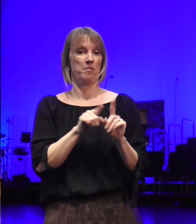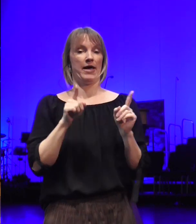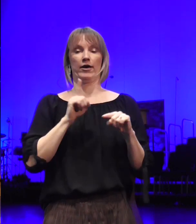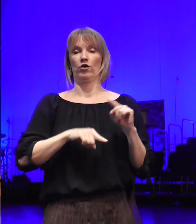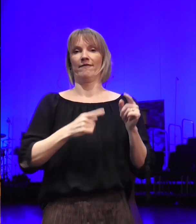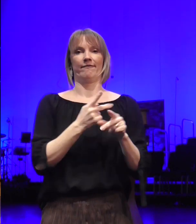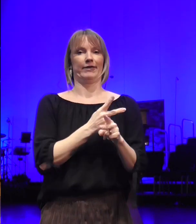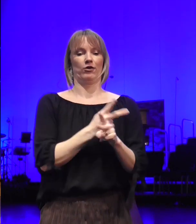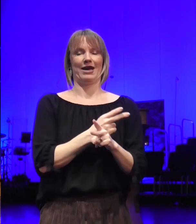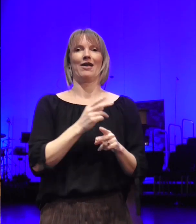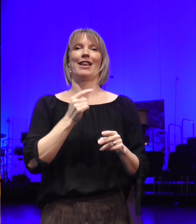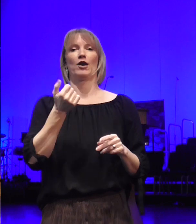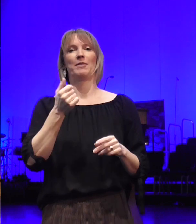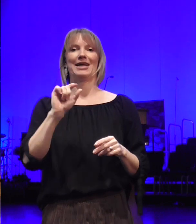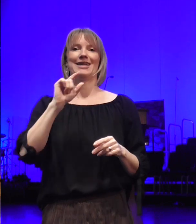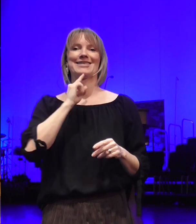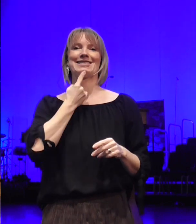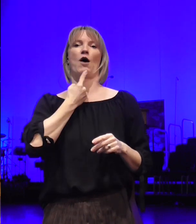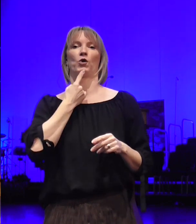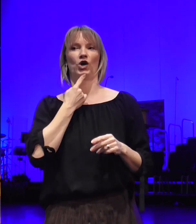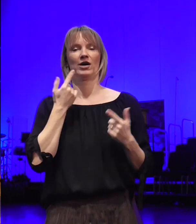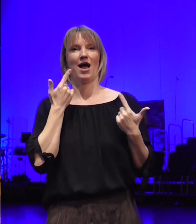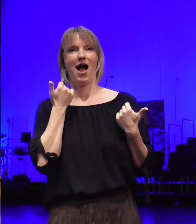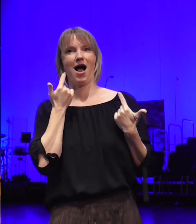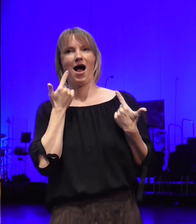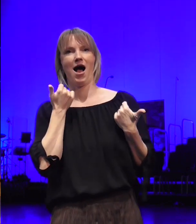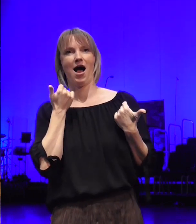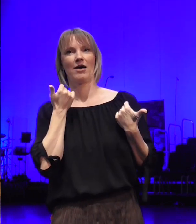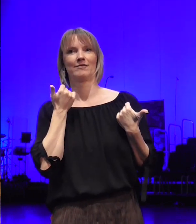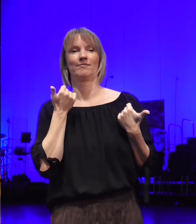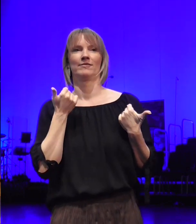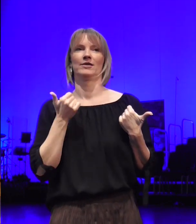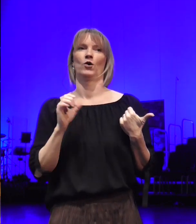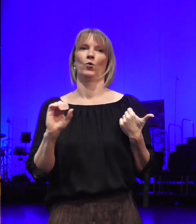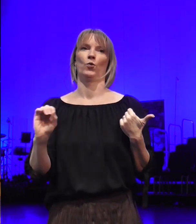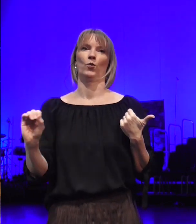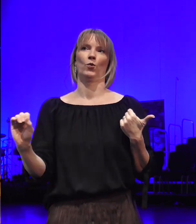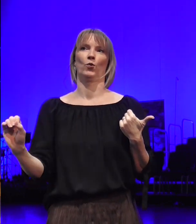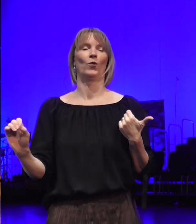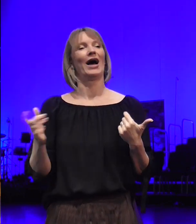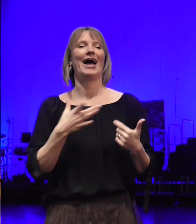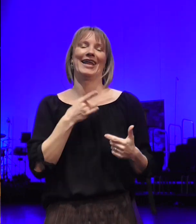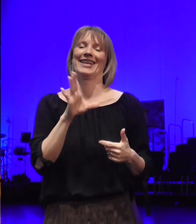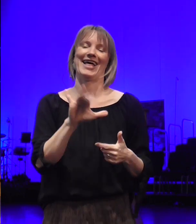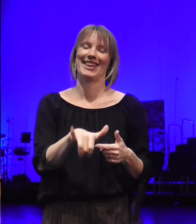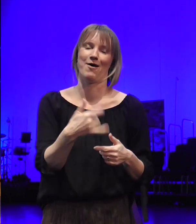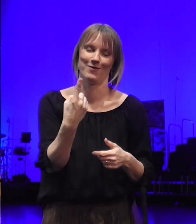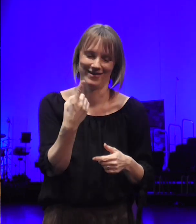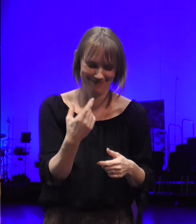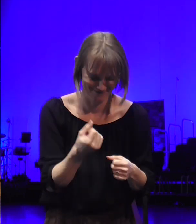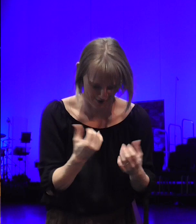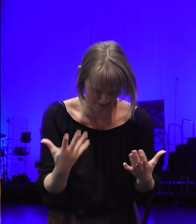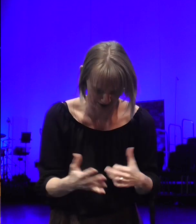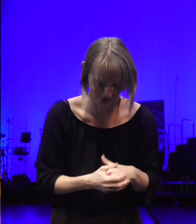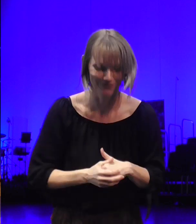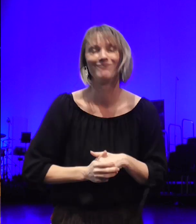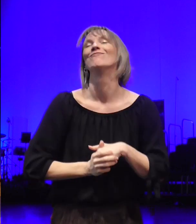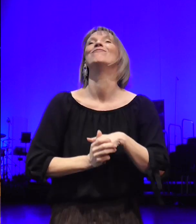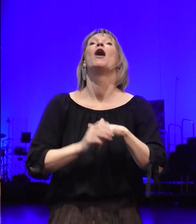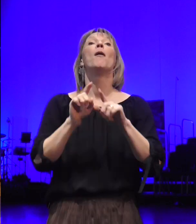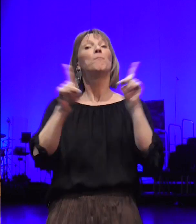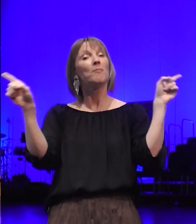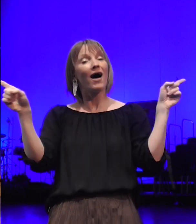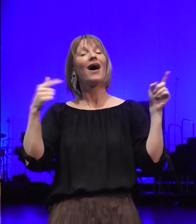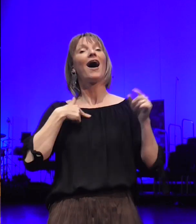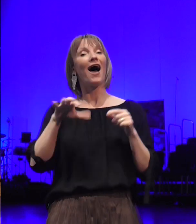out. It was kind of sour. Ha ha. So I didn't really like that one very much. But I